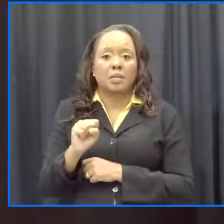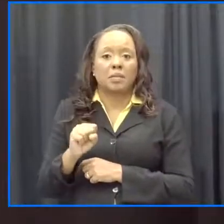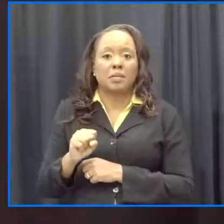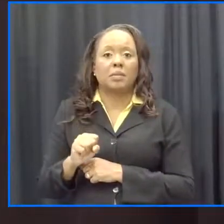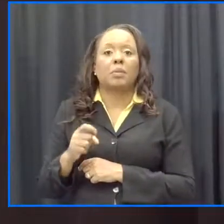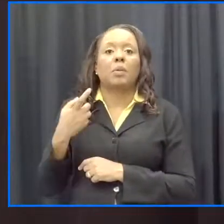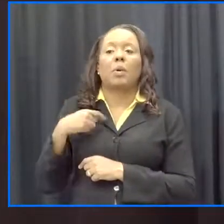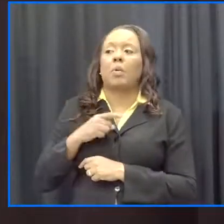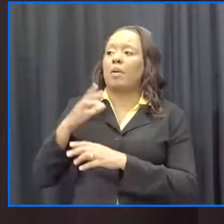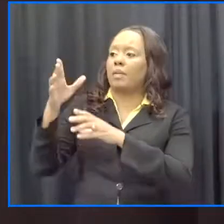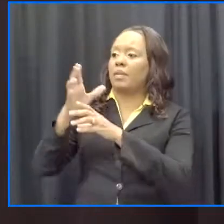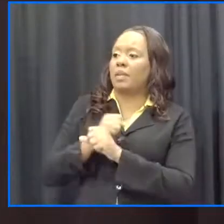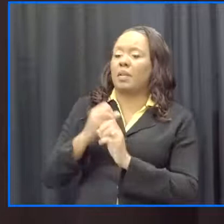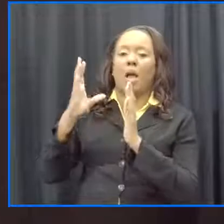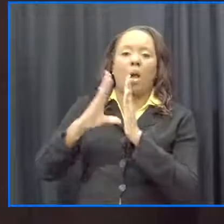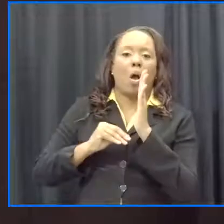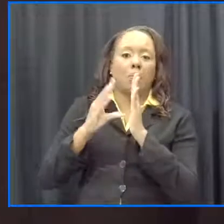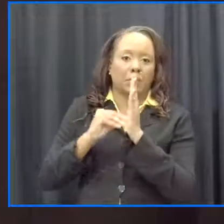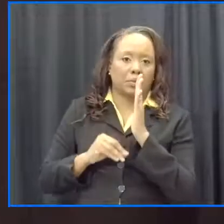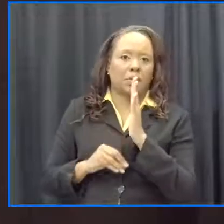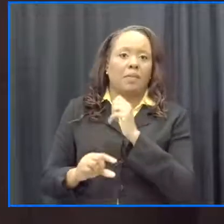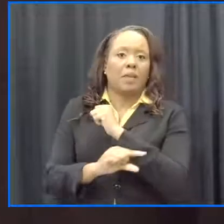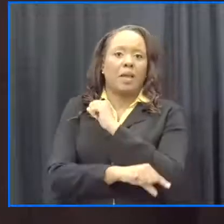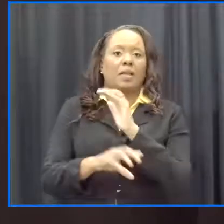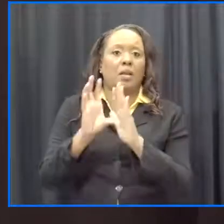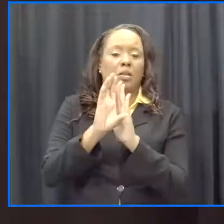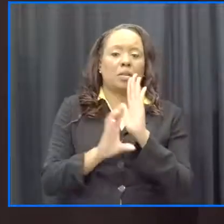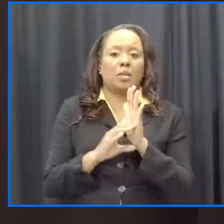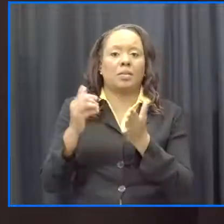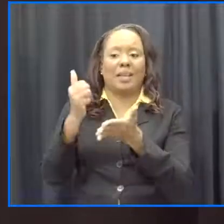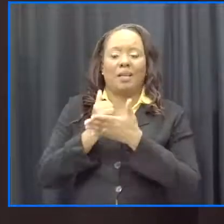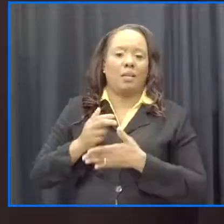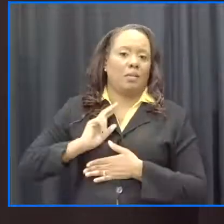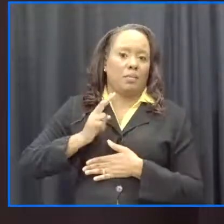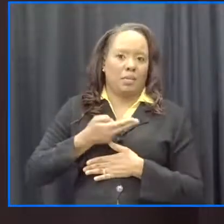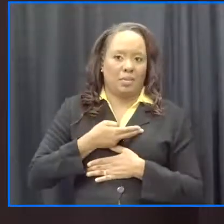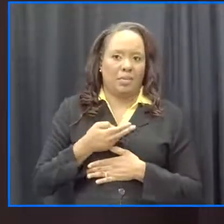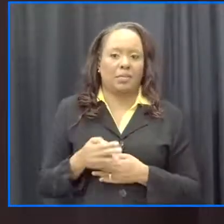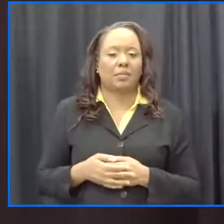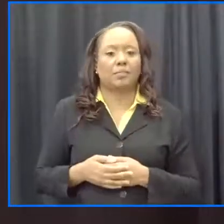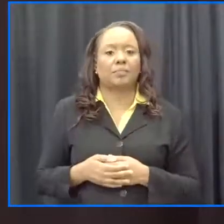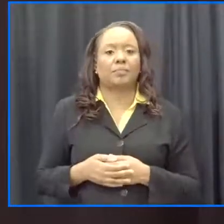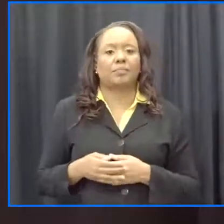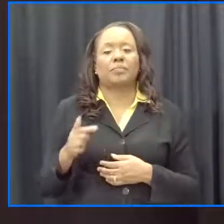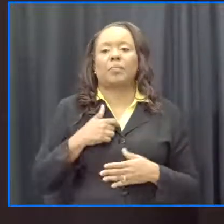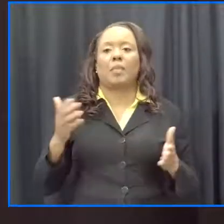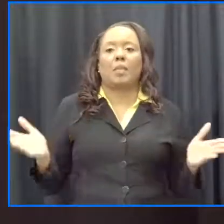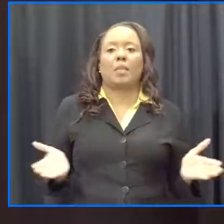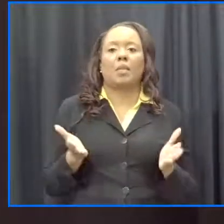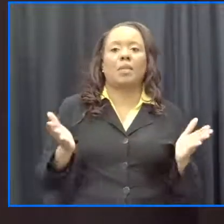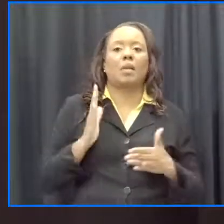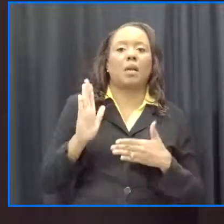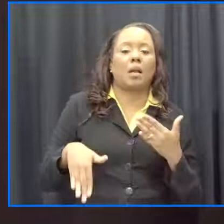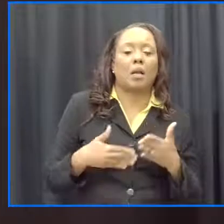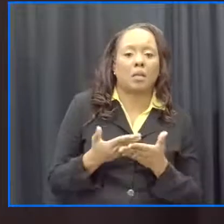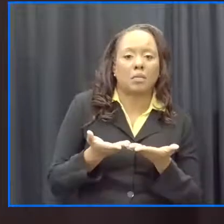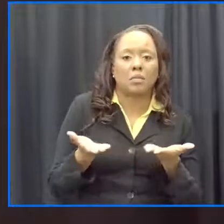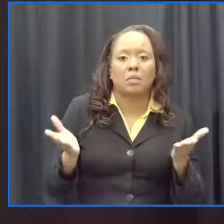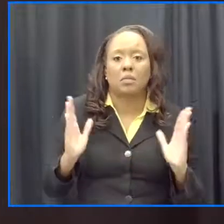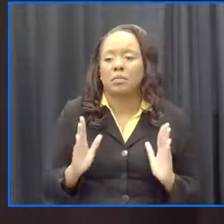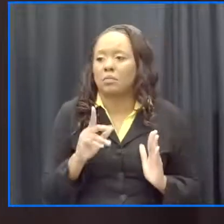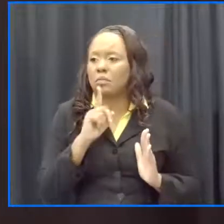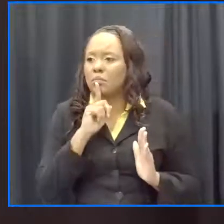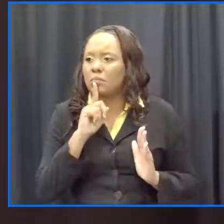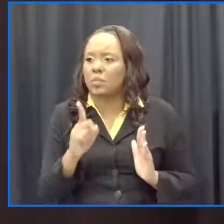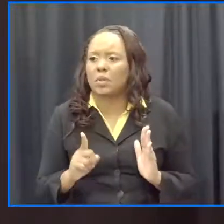Guyana Constitution have been provided to assist the Commission in its work. I urge all commissioners to